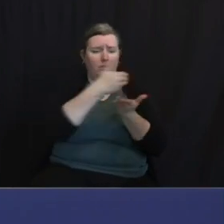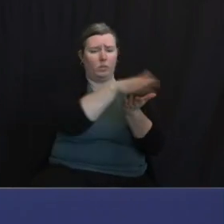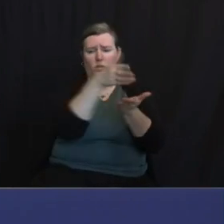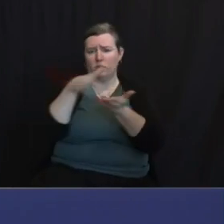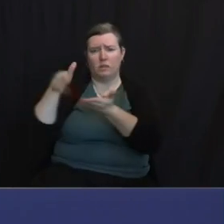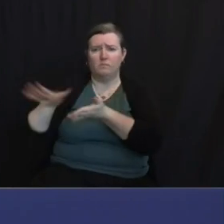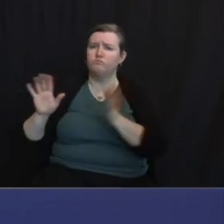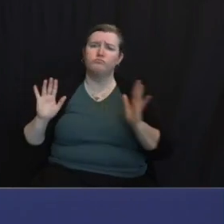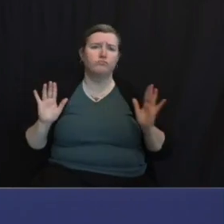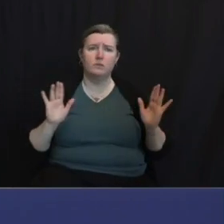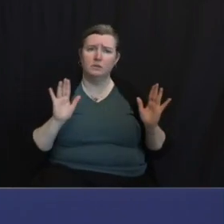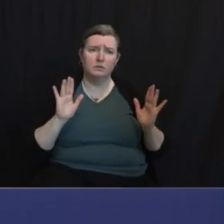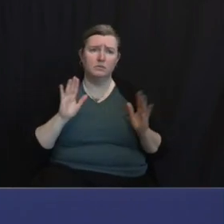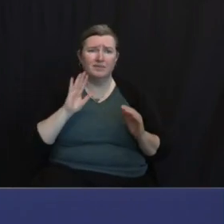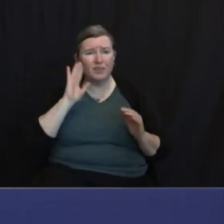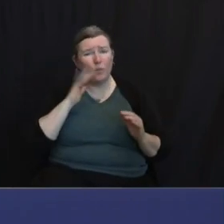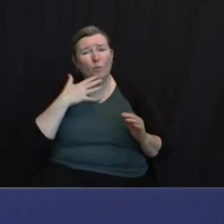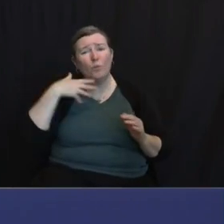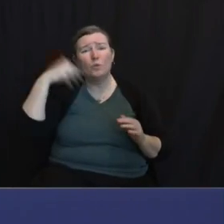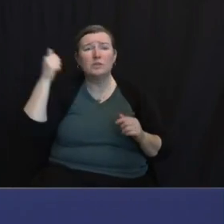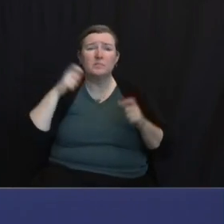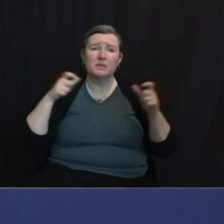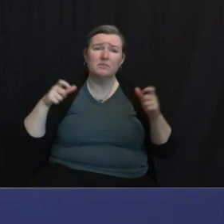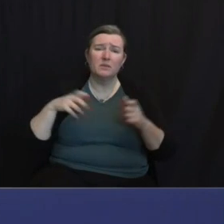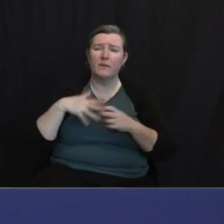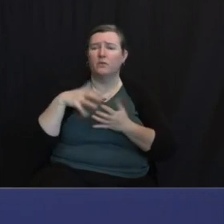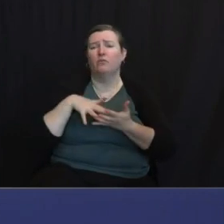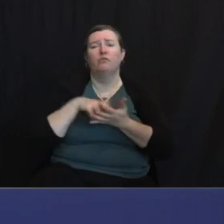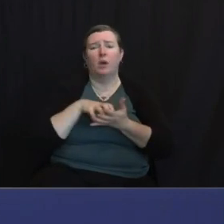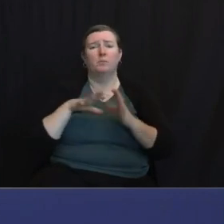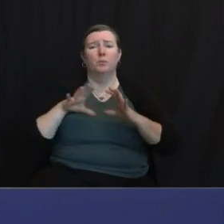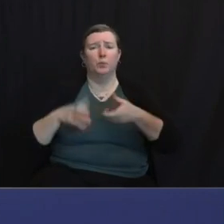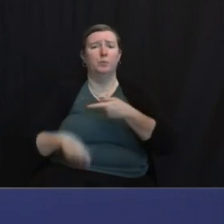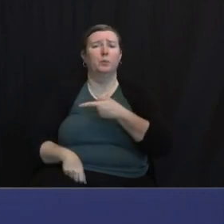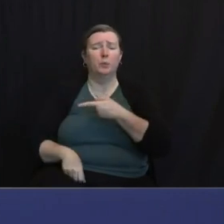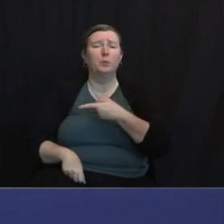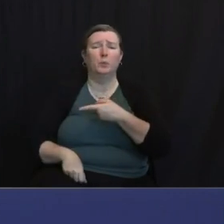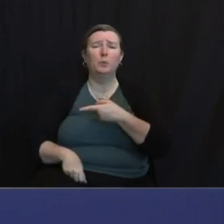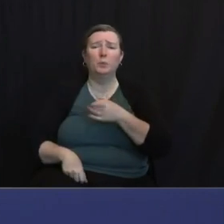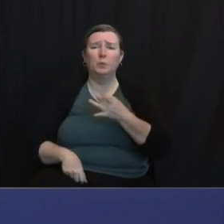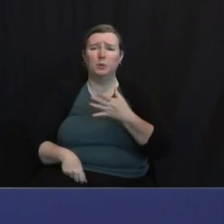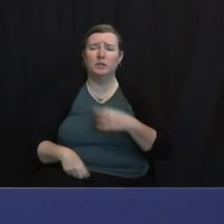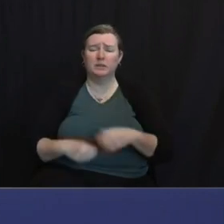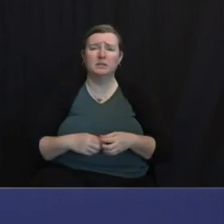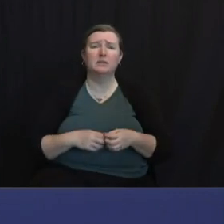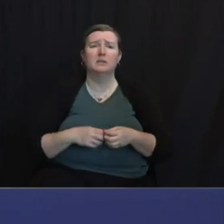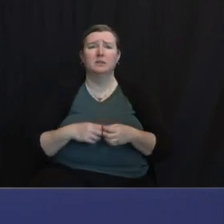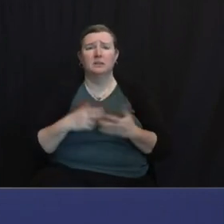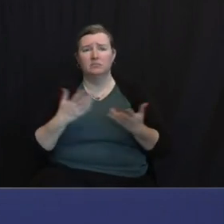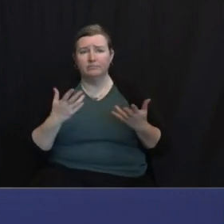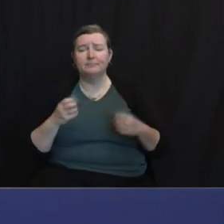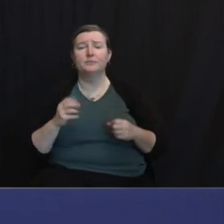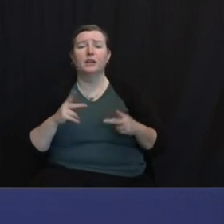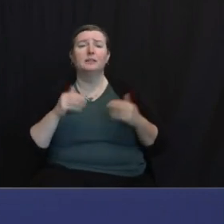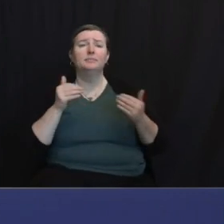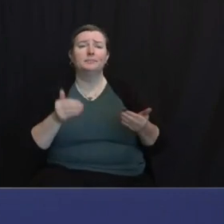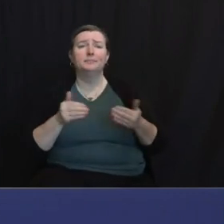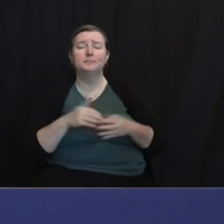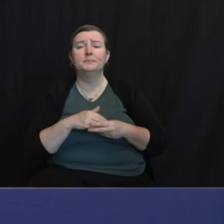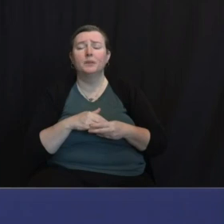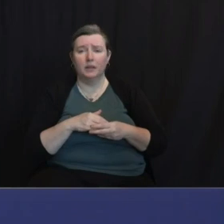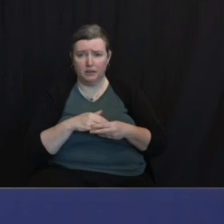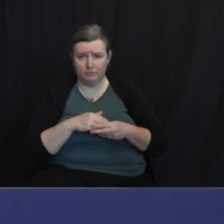most vulnerable folks in our population. Is that fair to say? Okay, thank you. Alex, good afternoon. Good